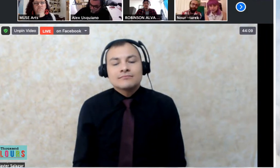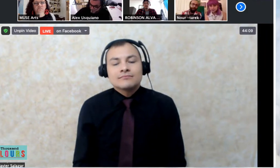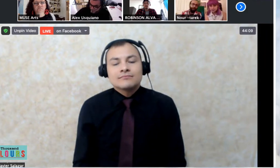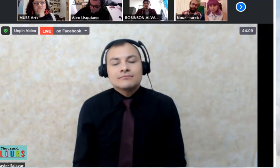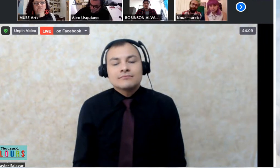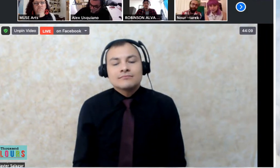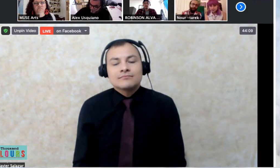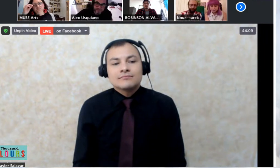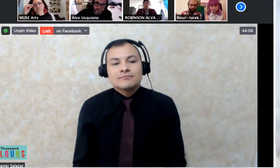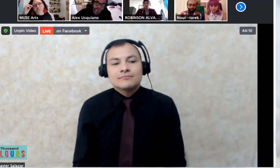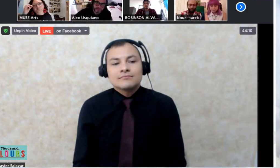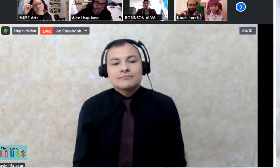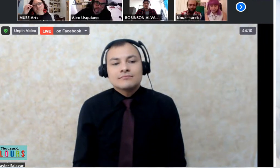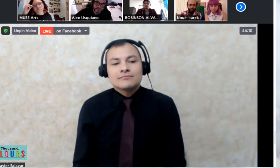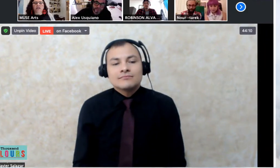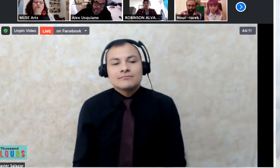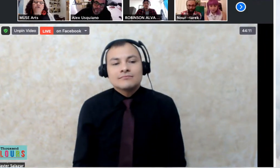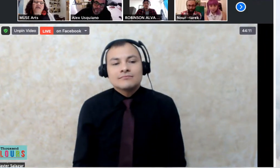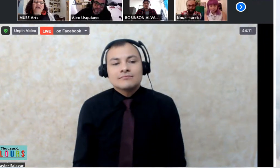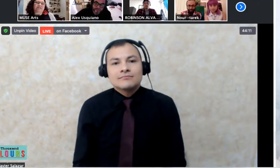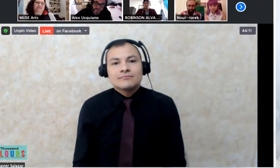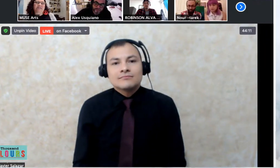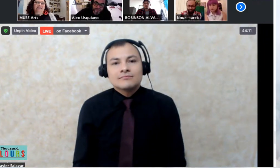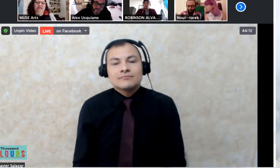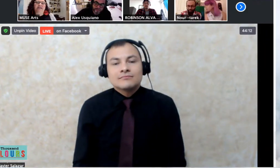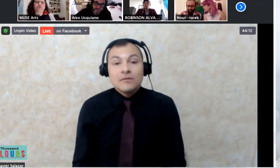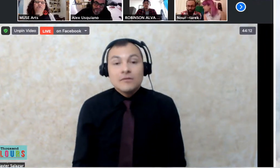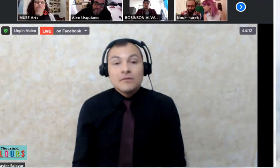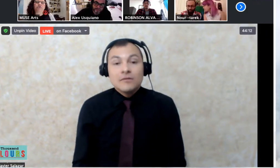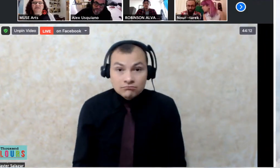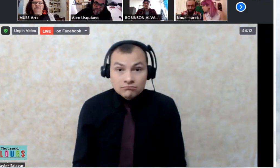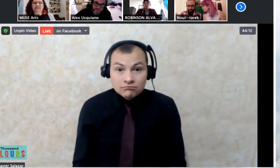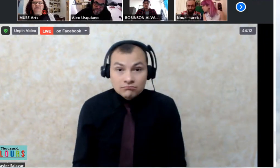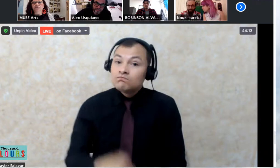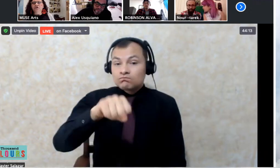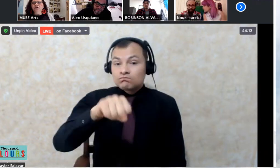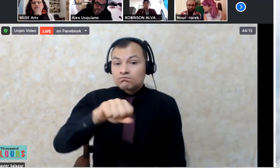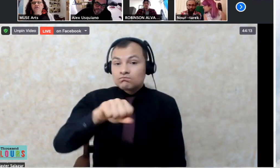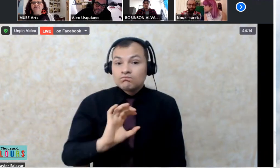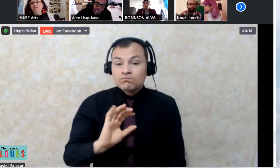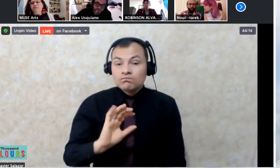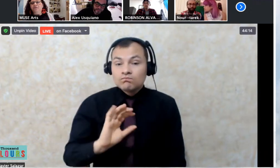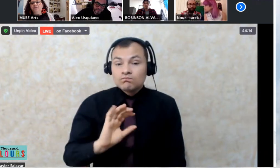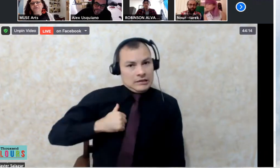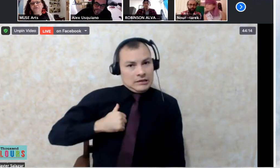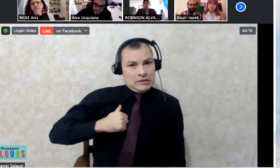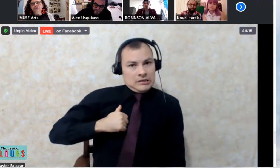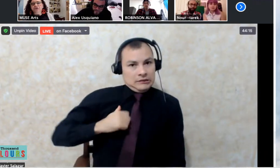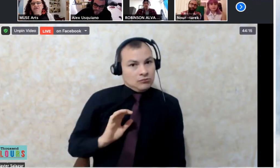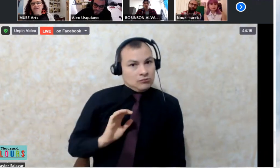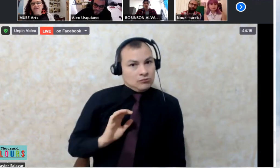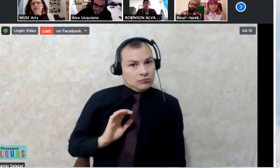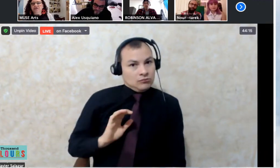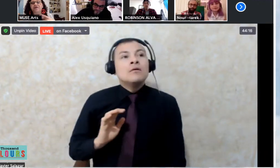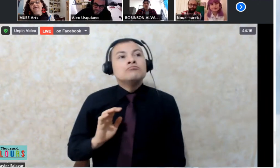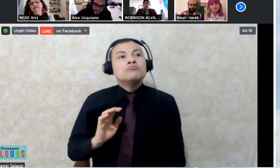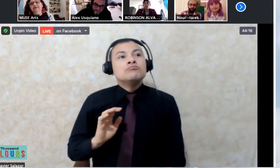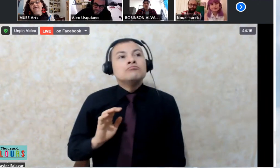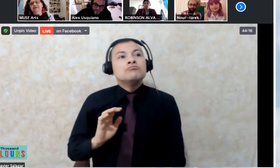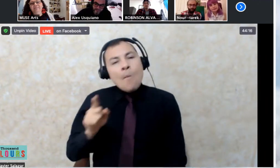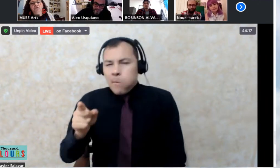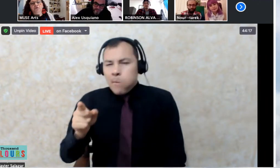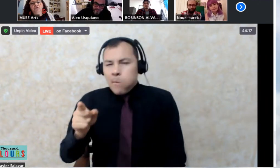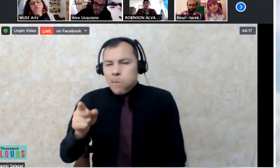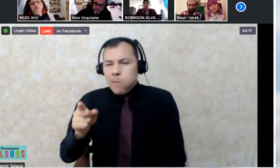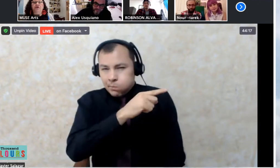Mm-hmm. Una de las cosas que también hacemos es que tratamos de hacer proyectos donde tratamos de recobrar la memoria de